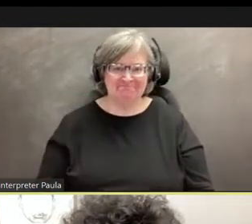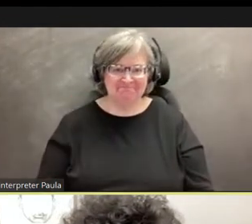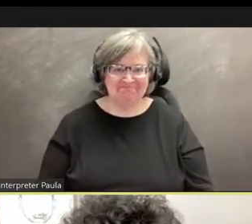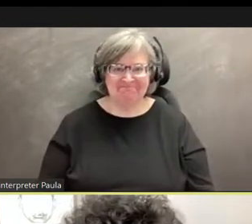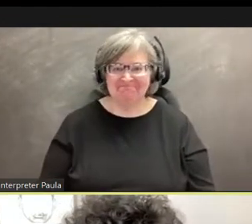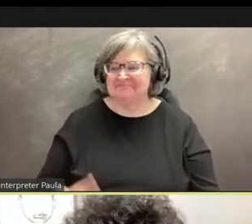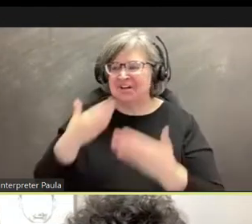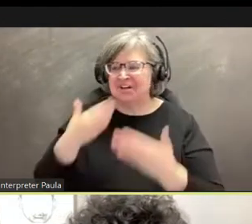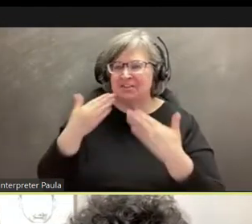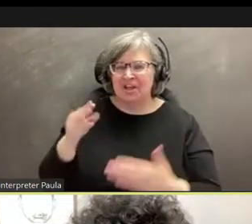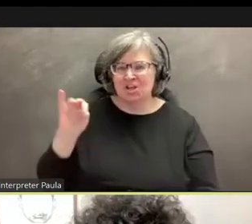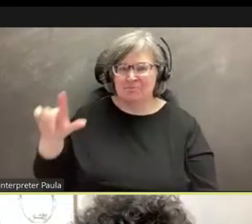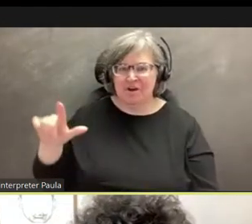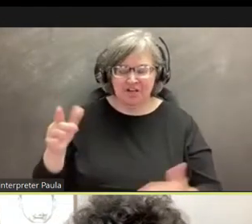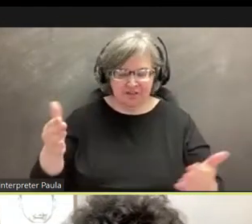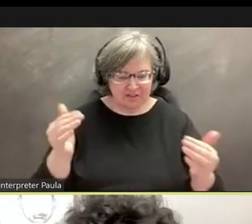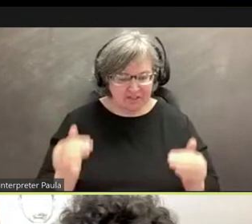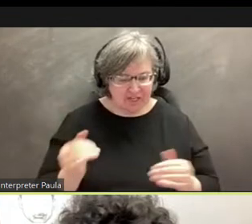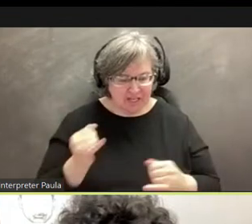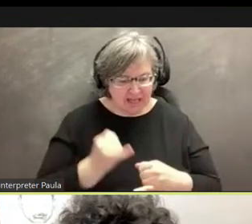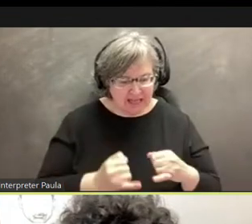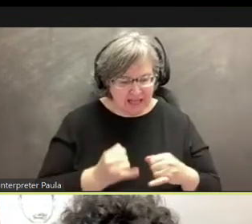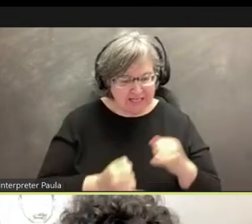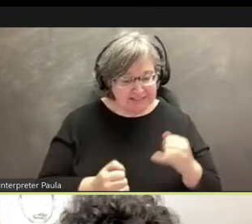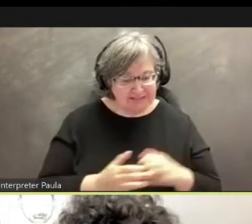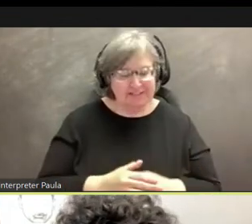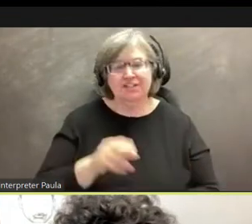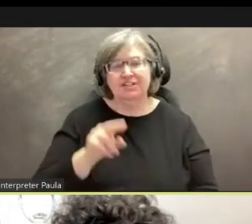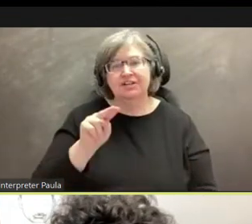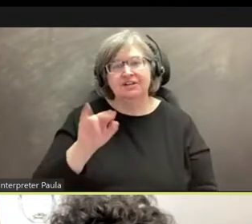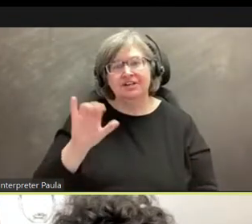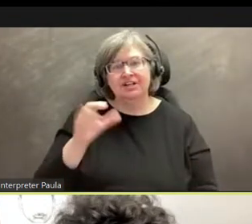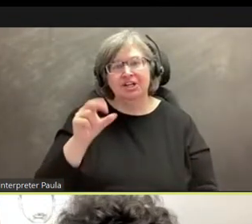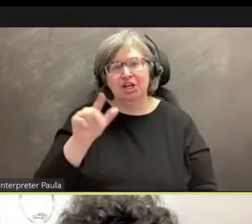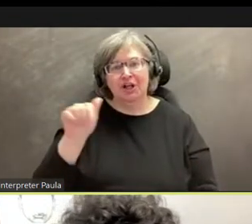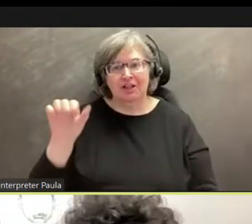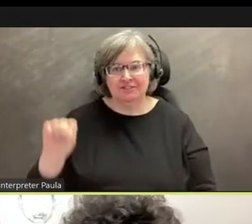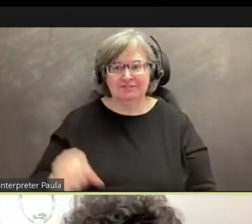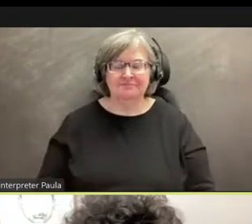Thank you so much, Michael. And then last but not least, we have Nicholas.